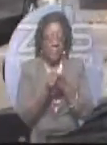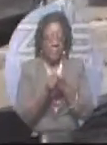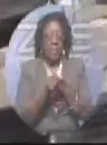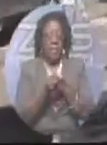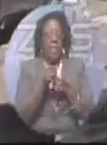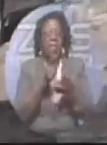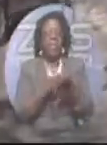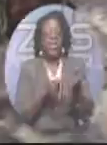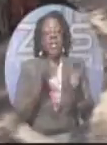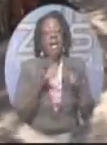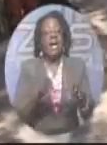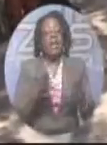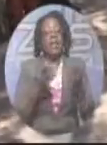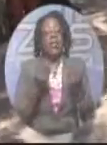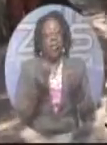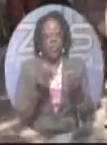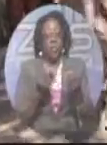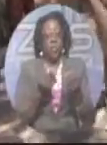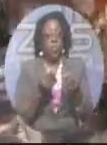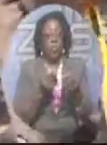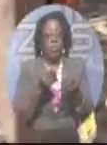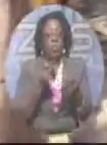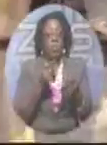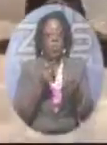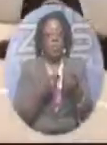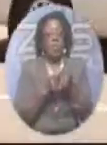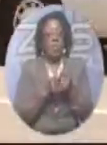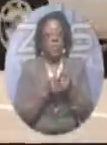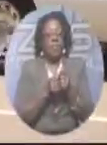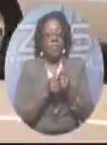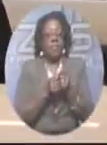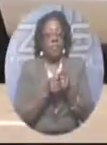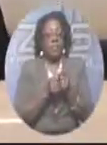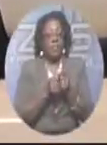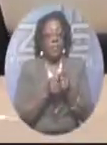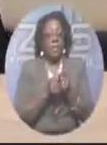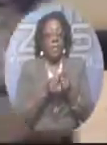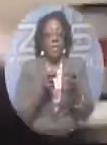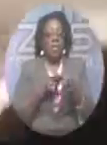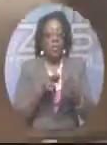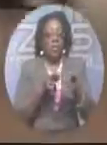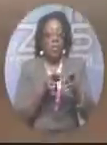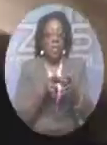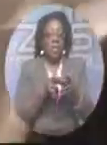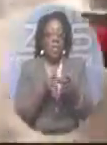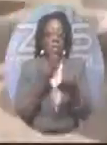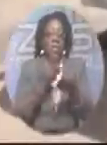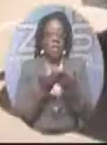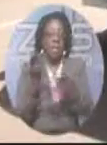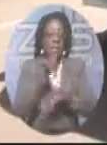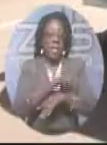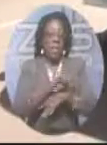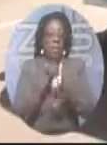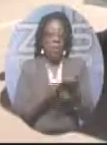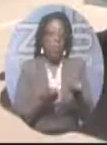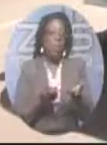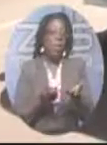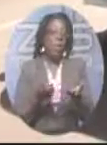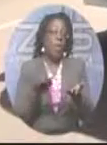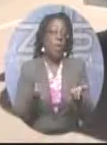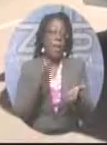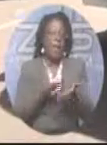or outside the bus doesn't have the same regard for safety as you do? It's a routine decision on a good day, but what about on a bad